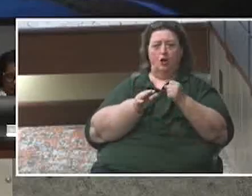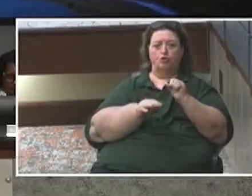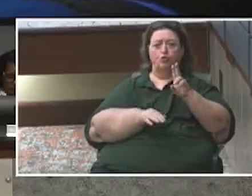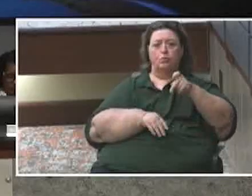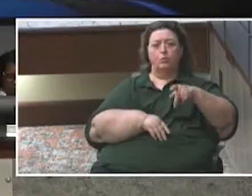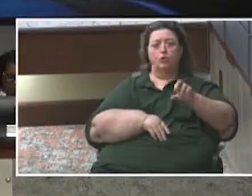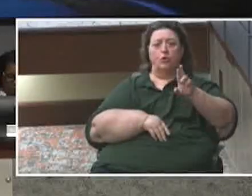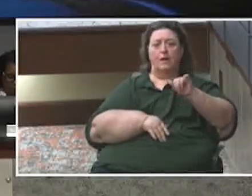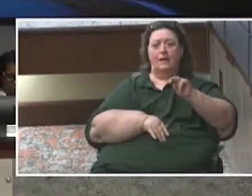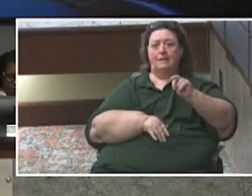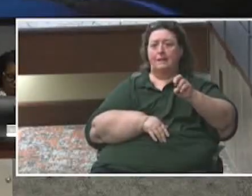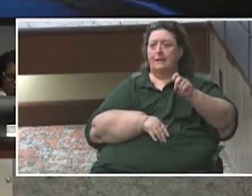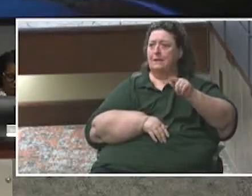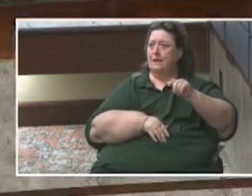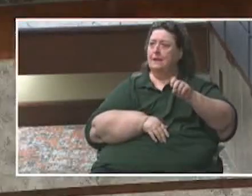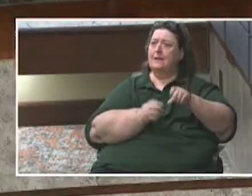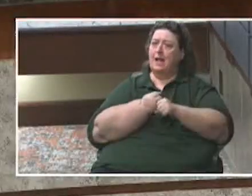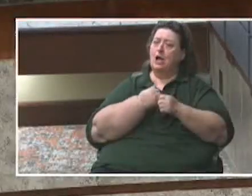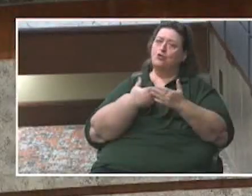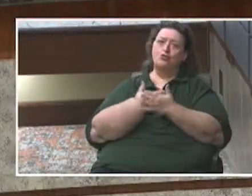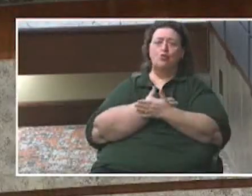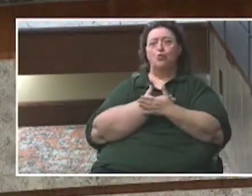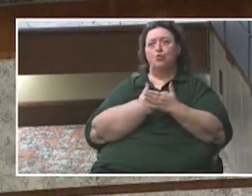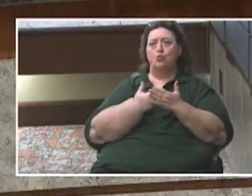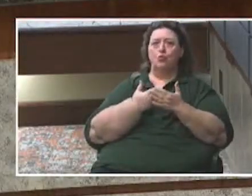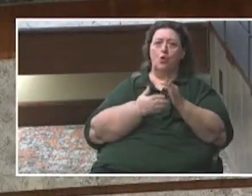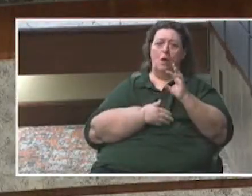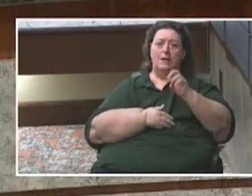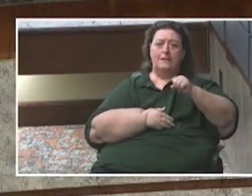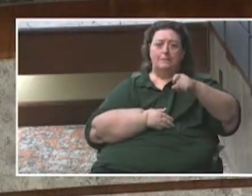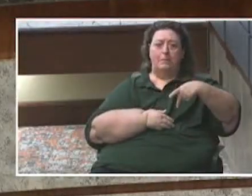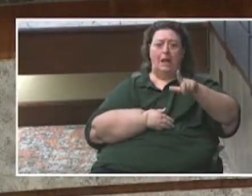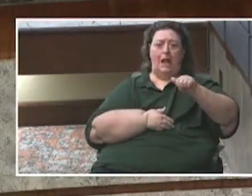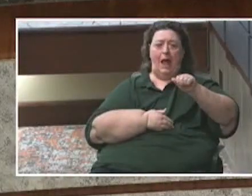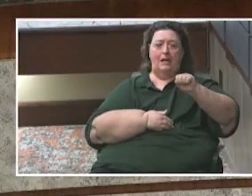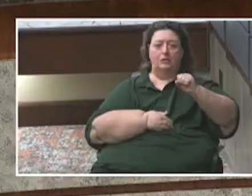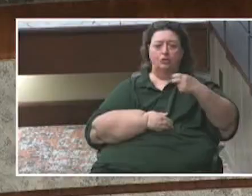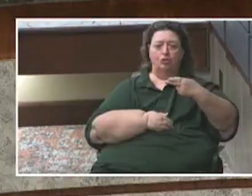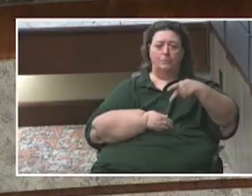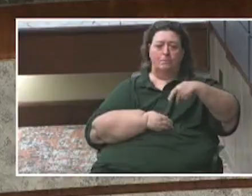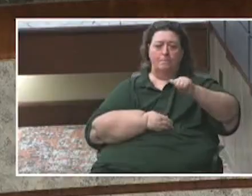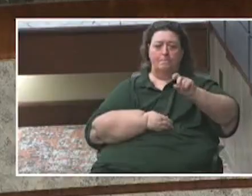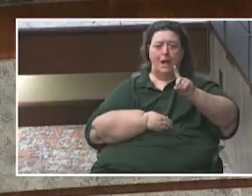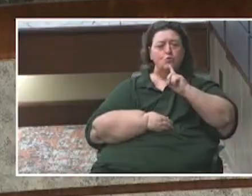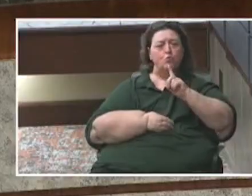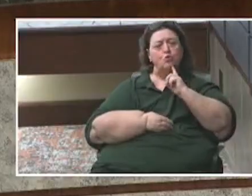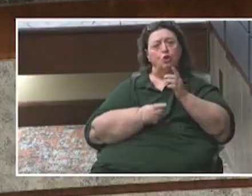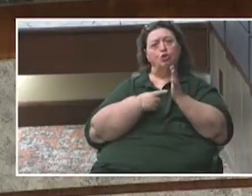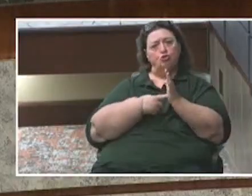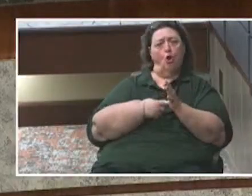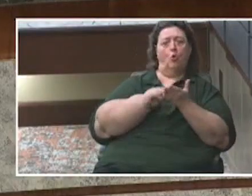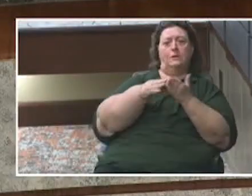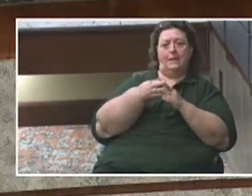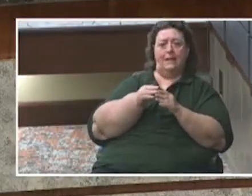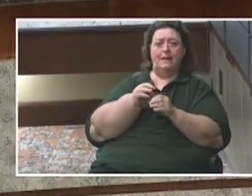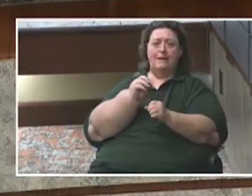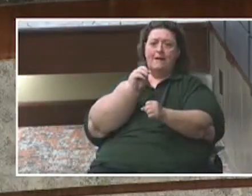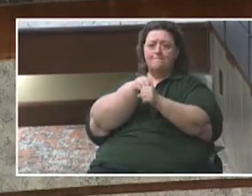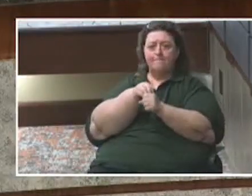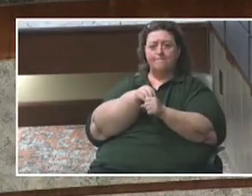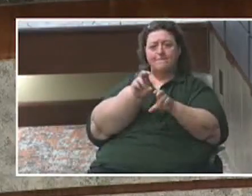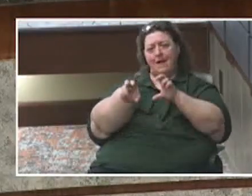get a nice, beautiful, refreshed splash pad and to really show the city investment in West